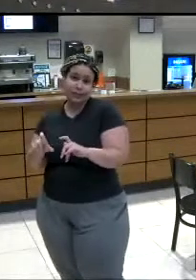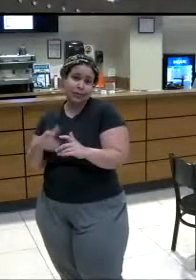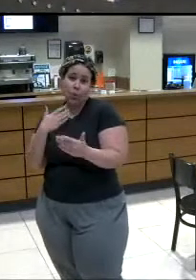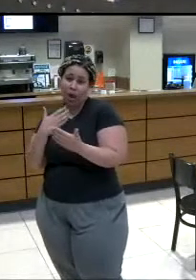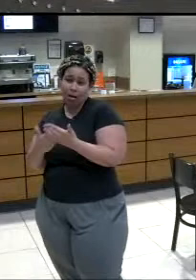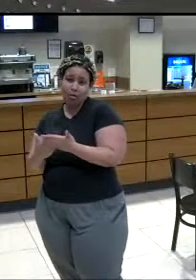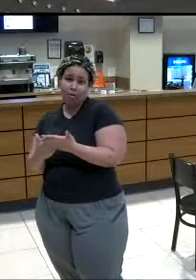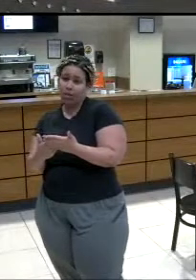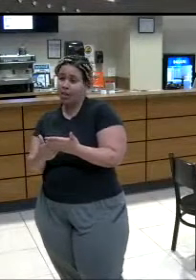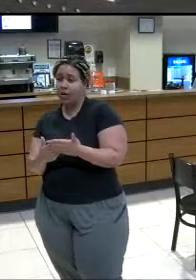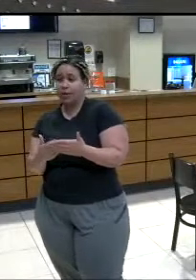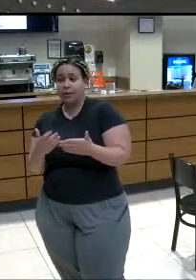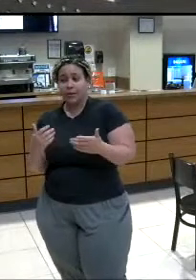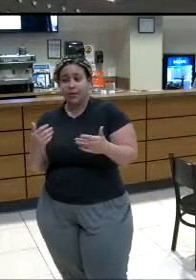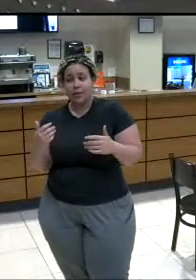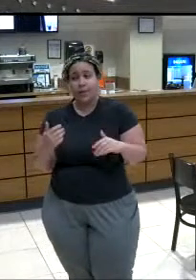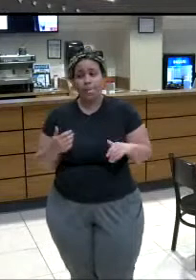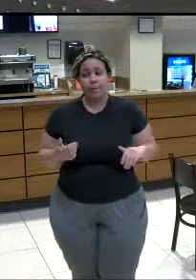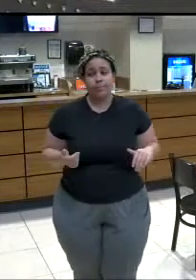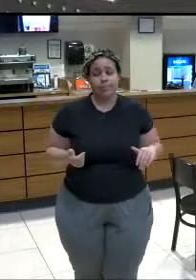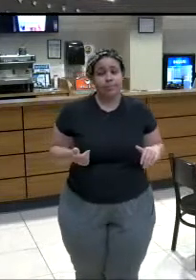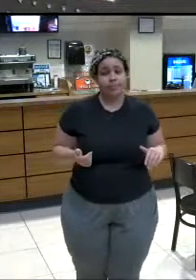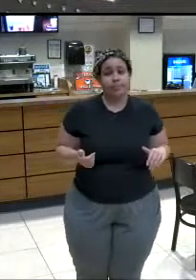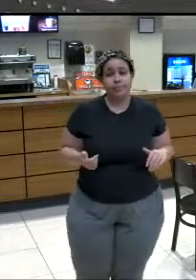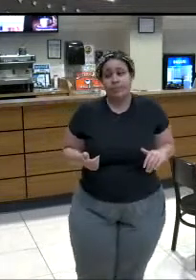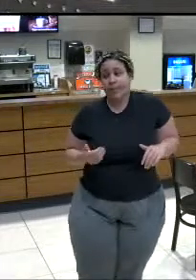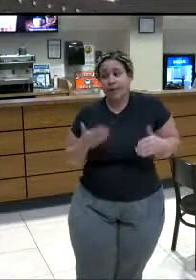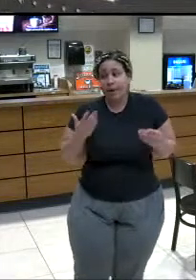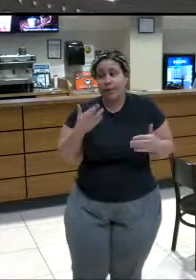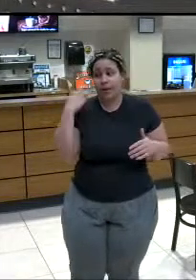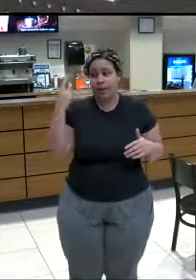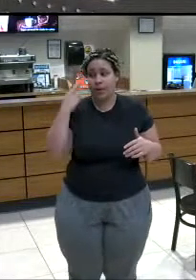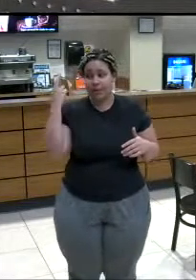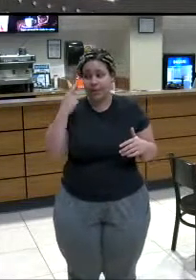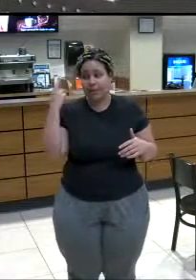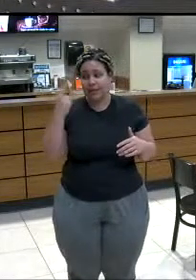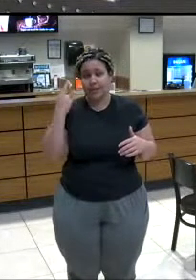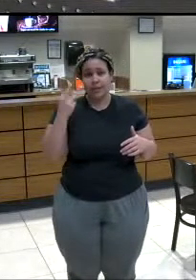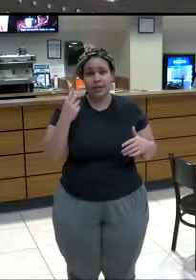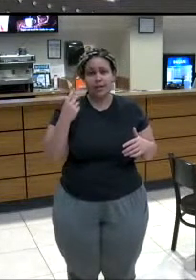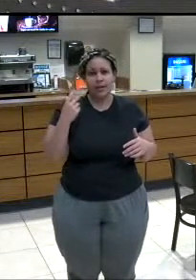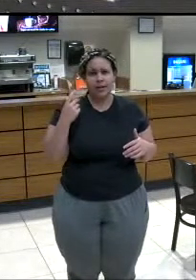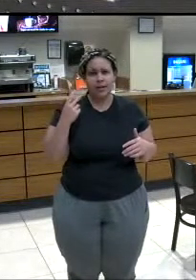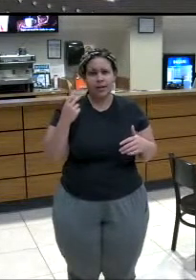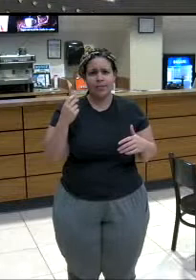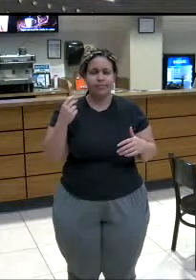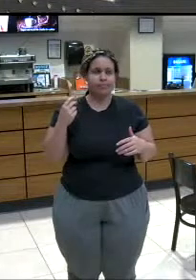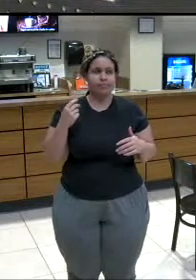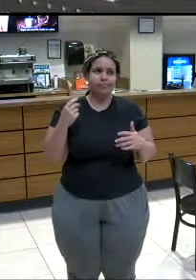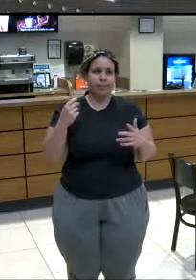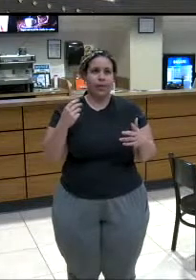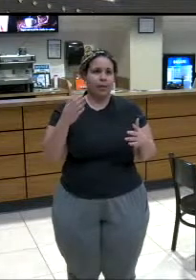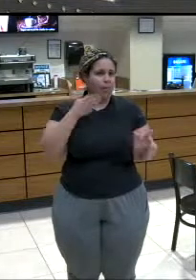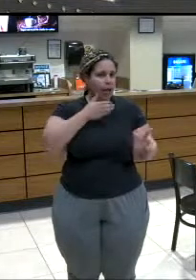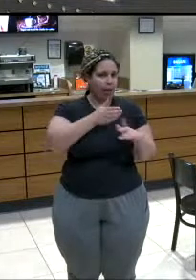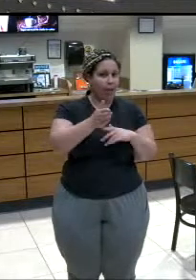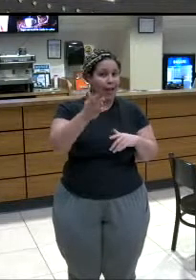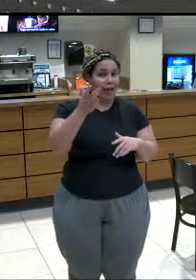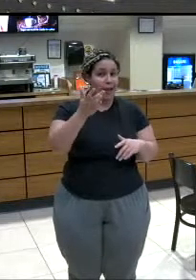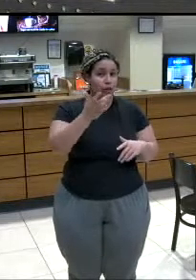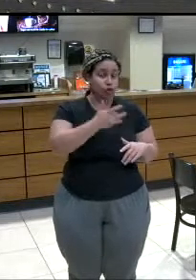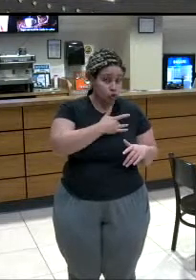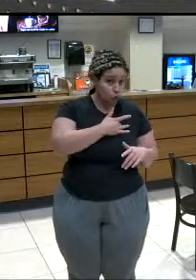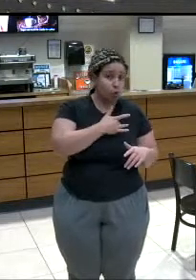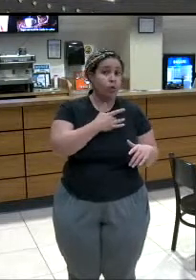be, or if there are reasons why. I guess my bigger concern is like passing students